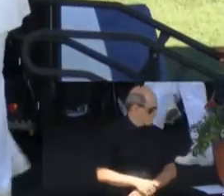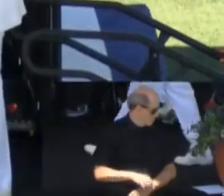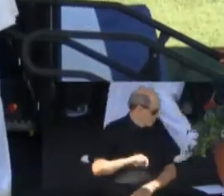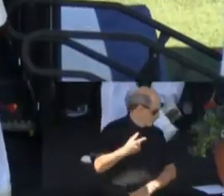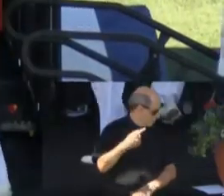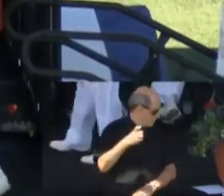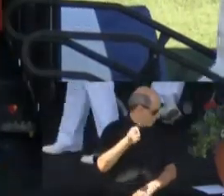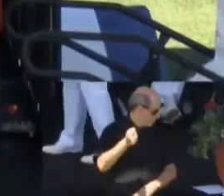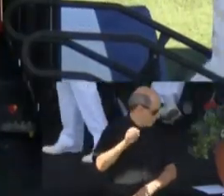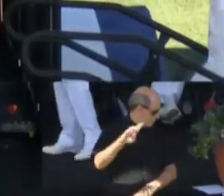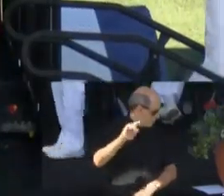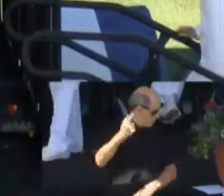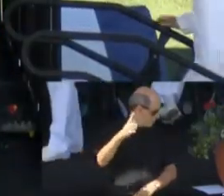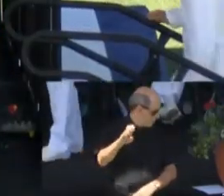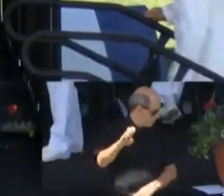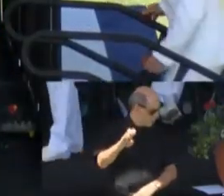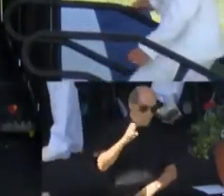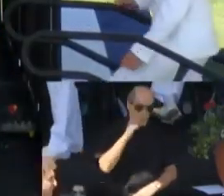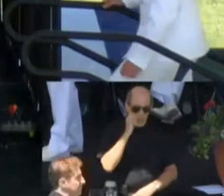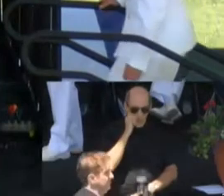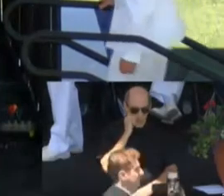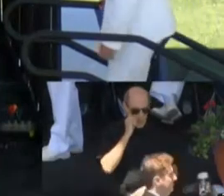George Andrew Hatzanidis.